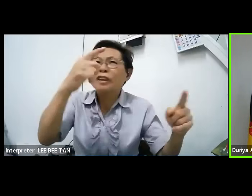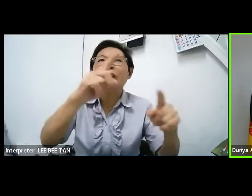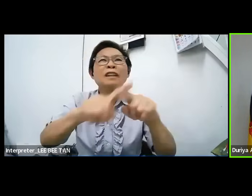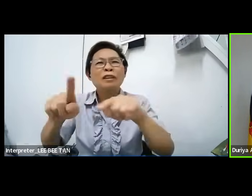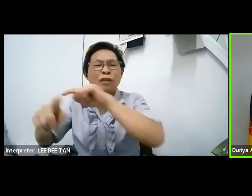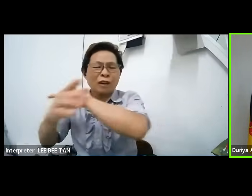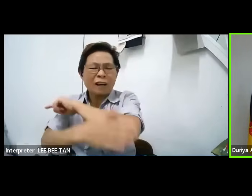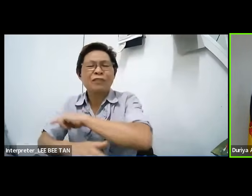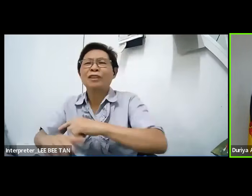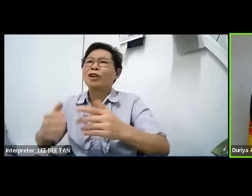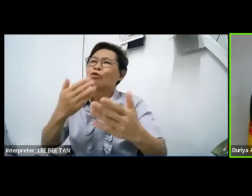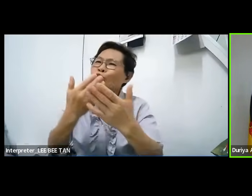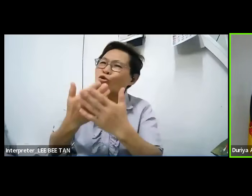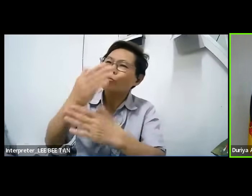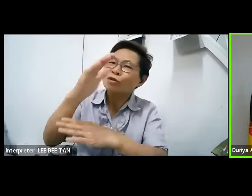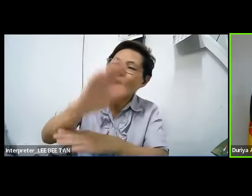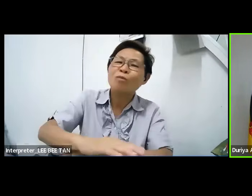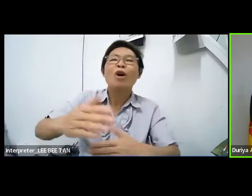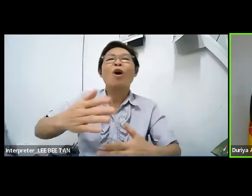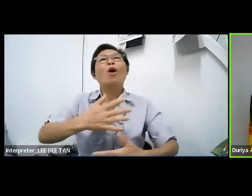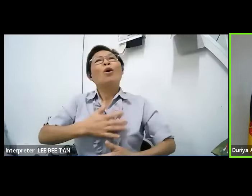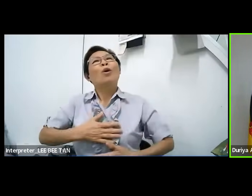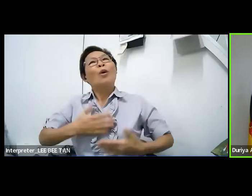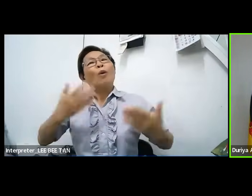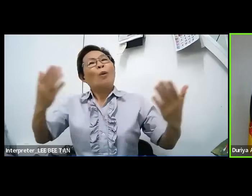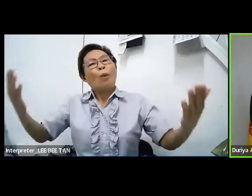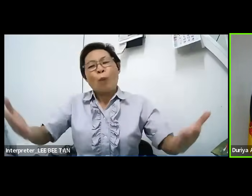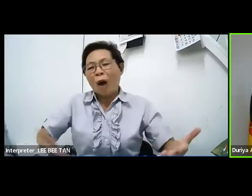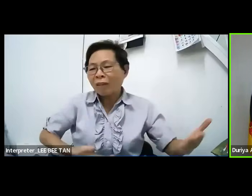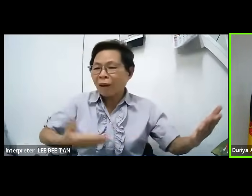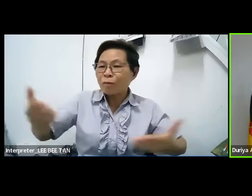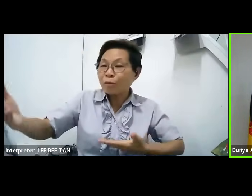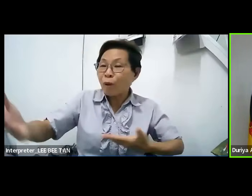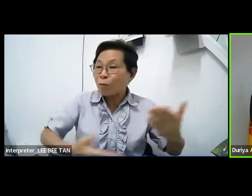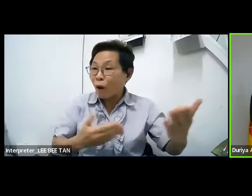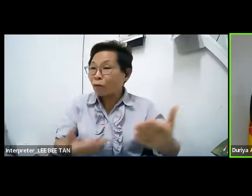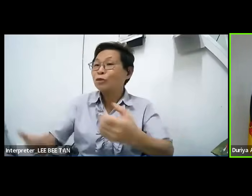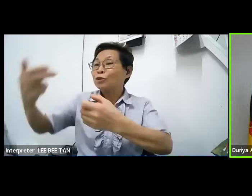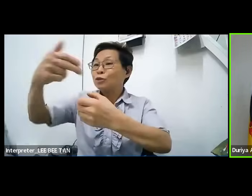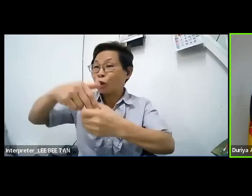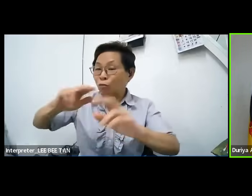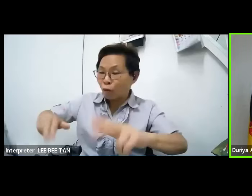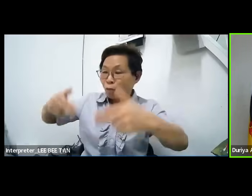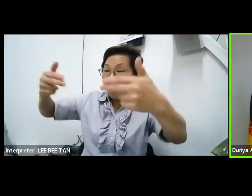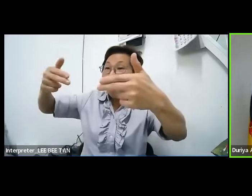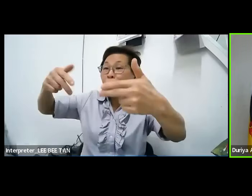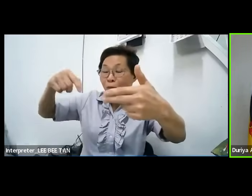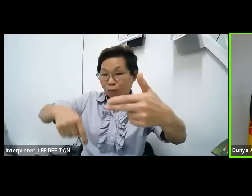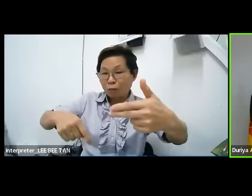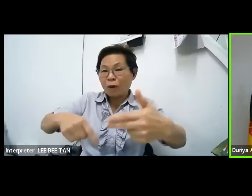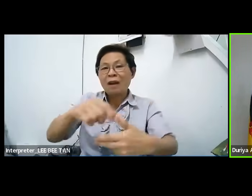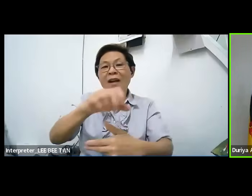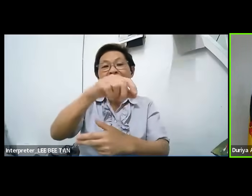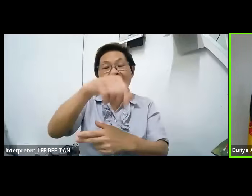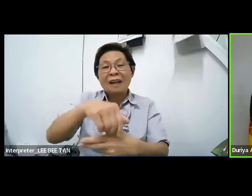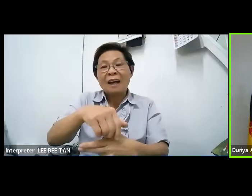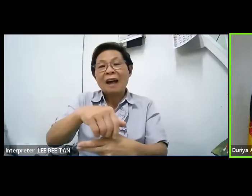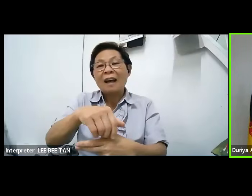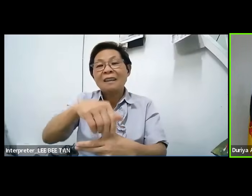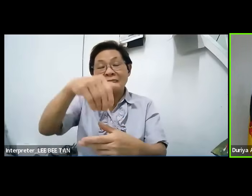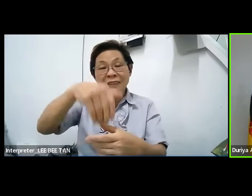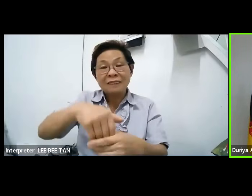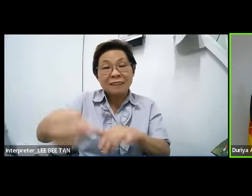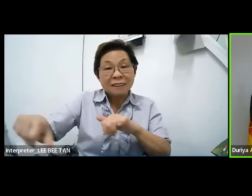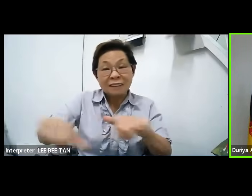me warmly welcome all of you to the last session of the SEP-SDGs in